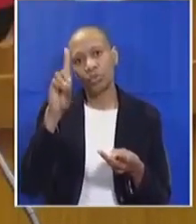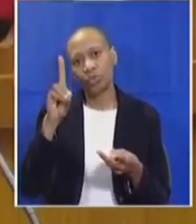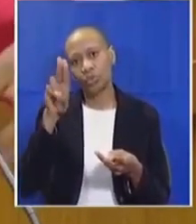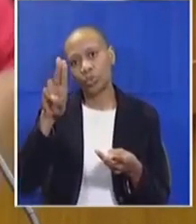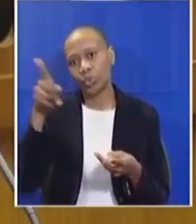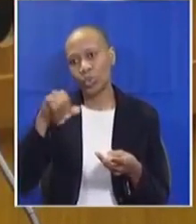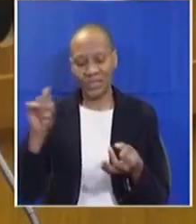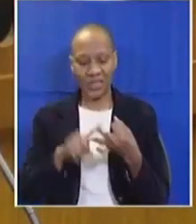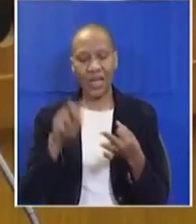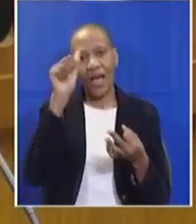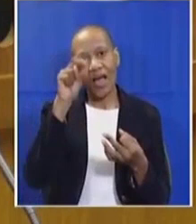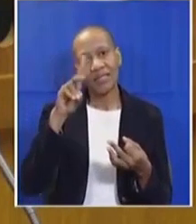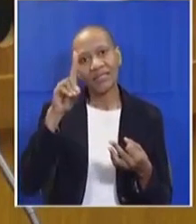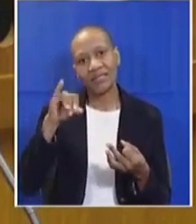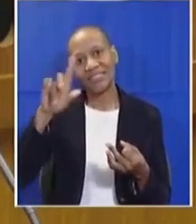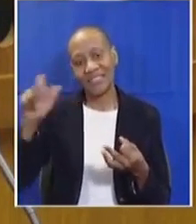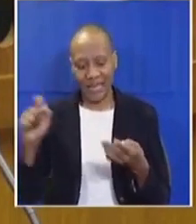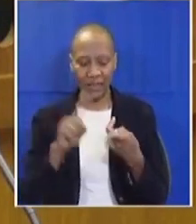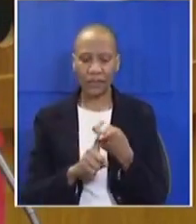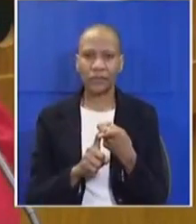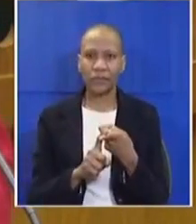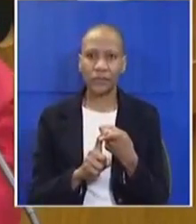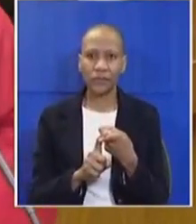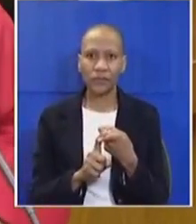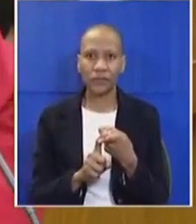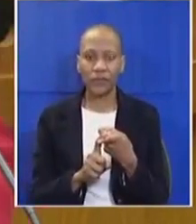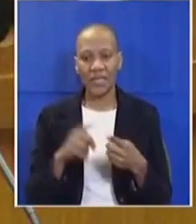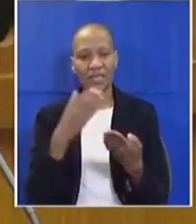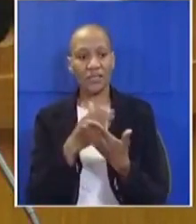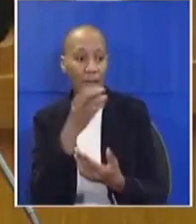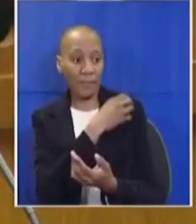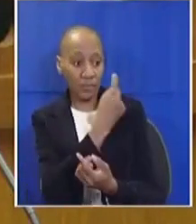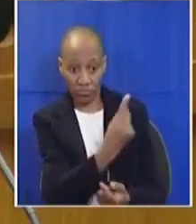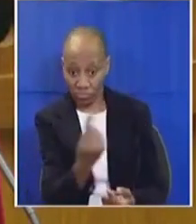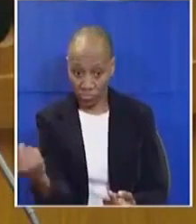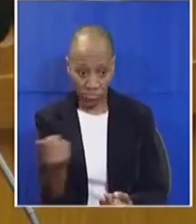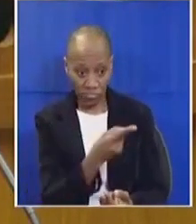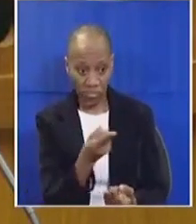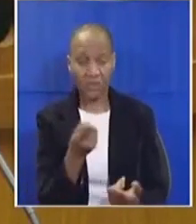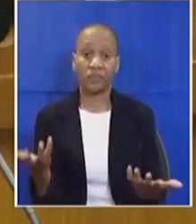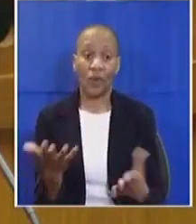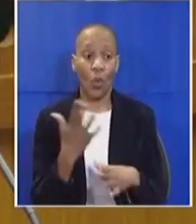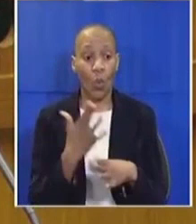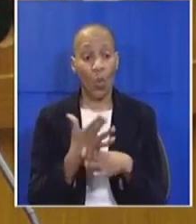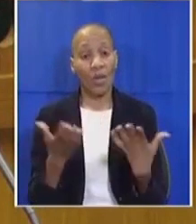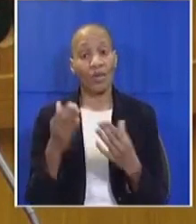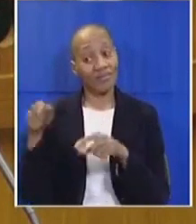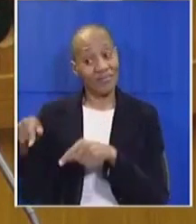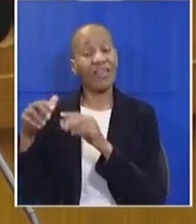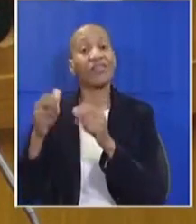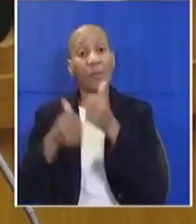or potential criminals like some ministers here who are serving in the cabinet